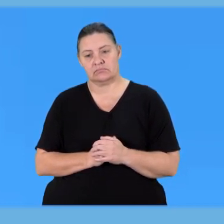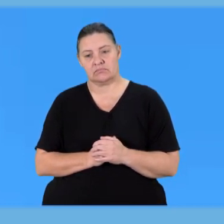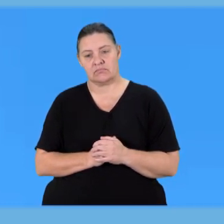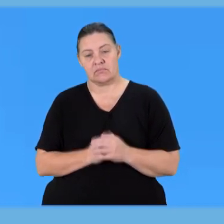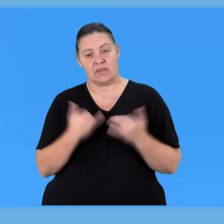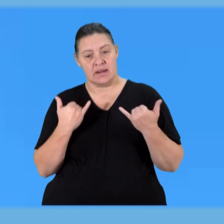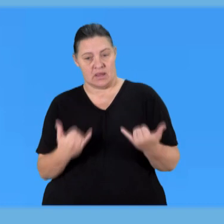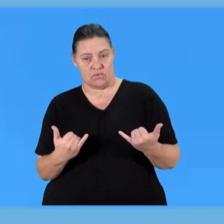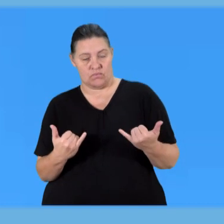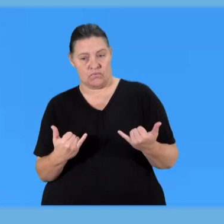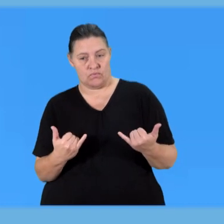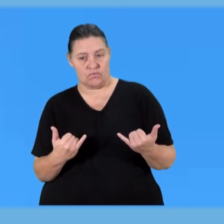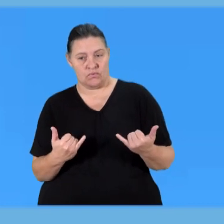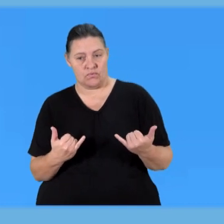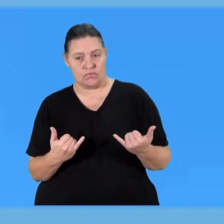So now,